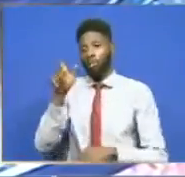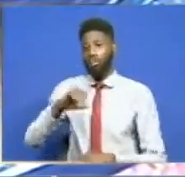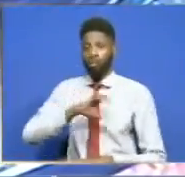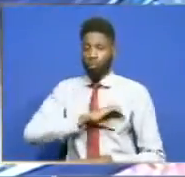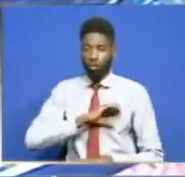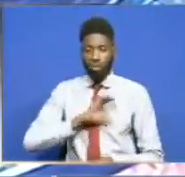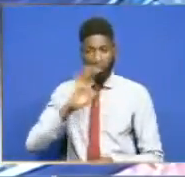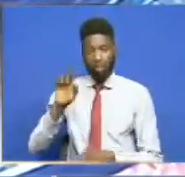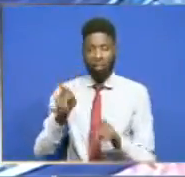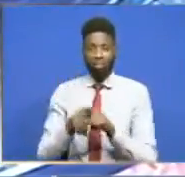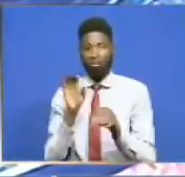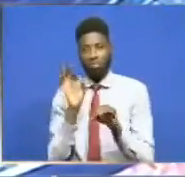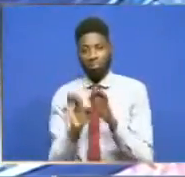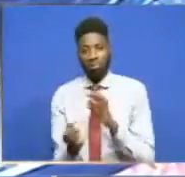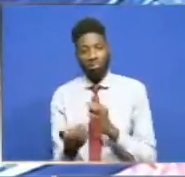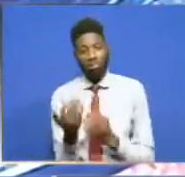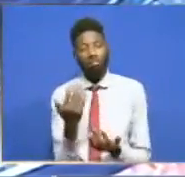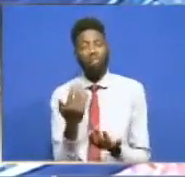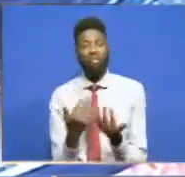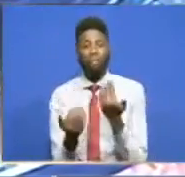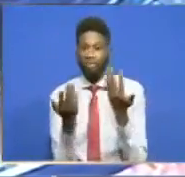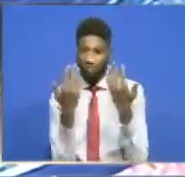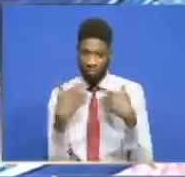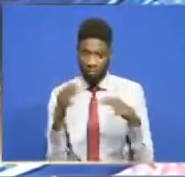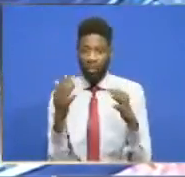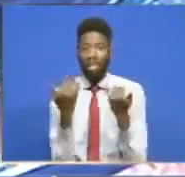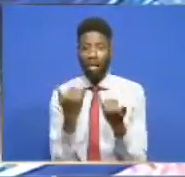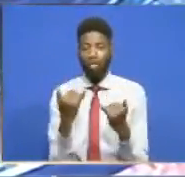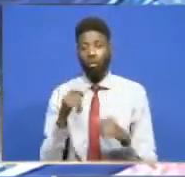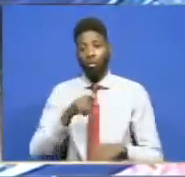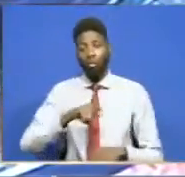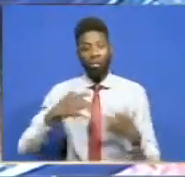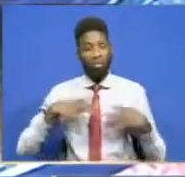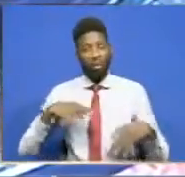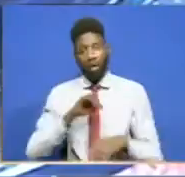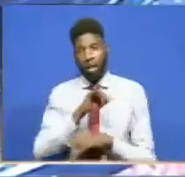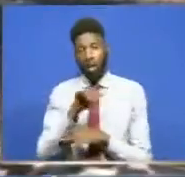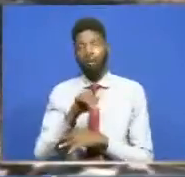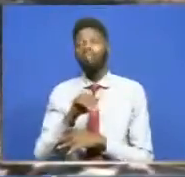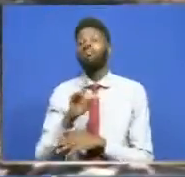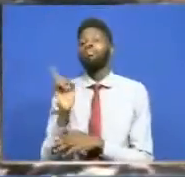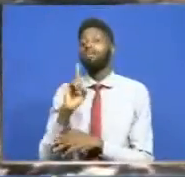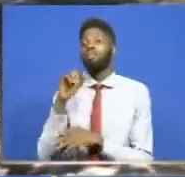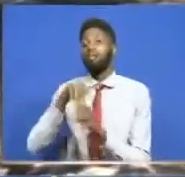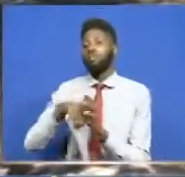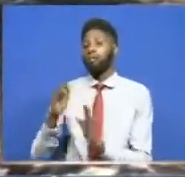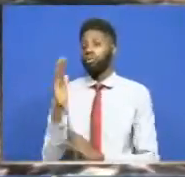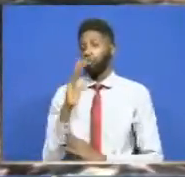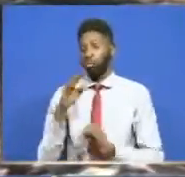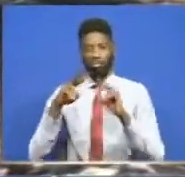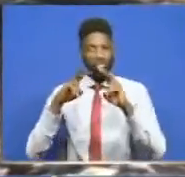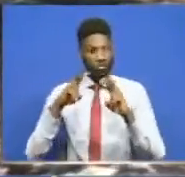the Ministry of Interior and Coordination of the National Government to investigate the incidents.